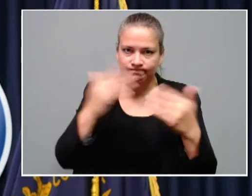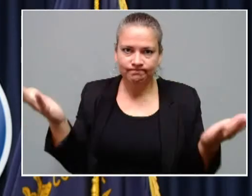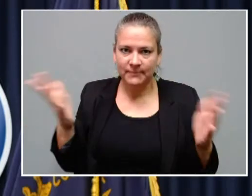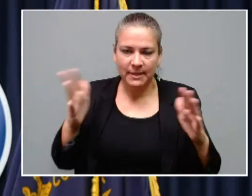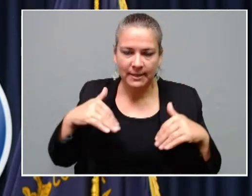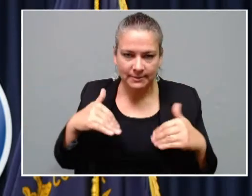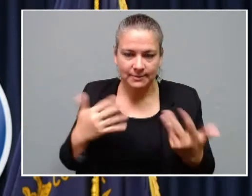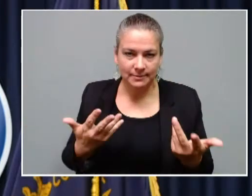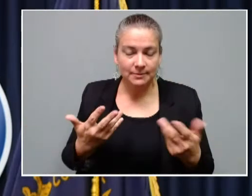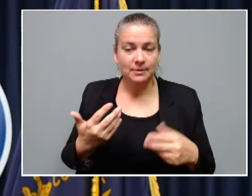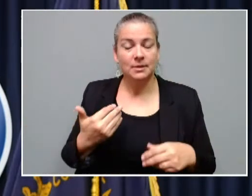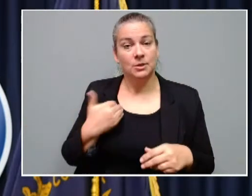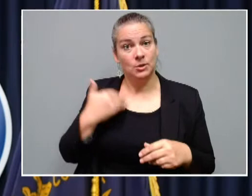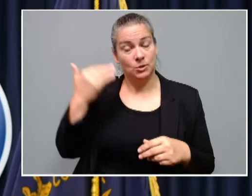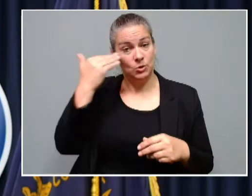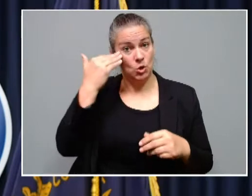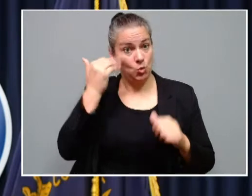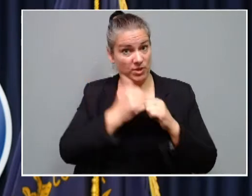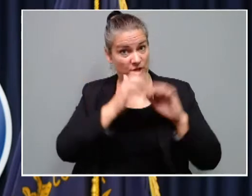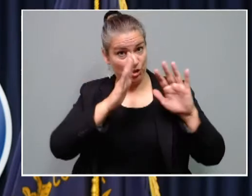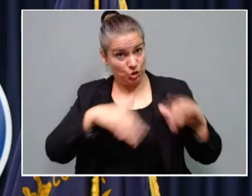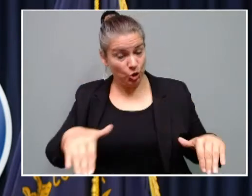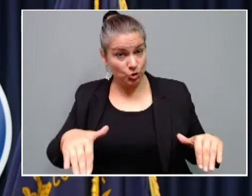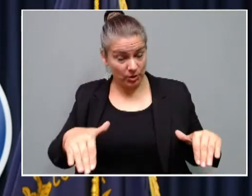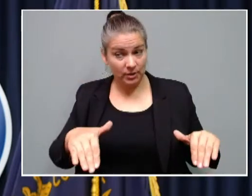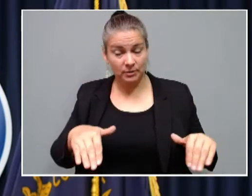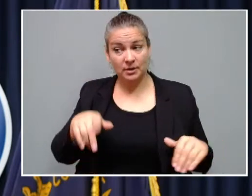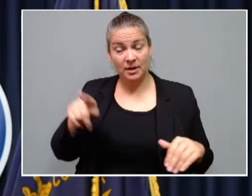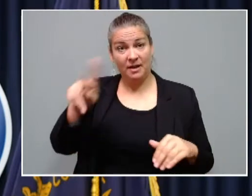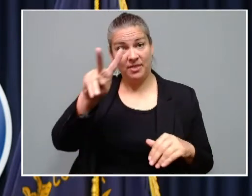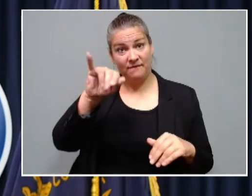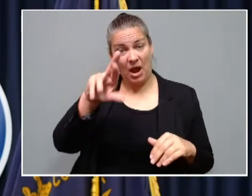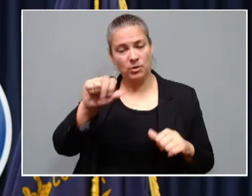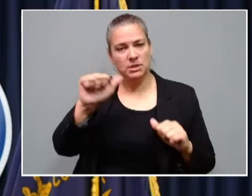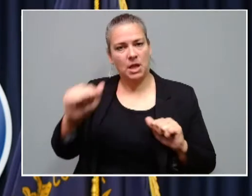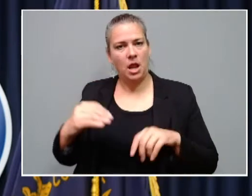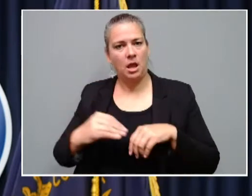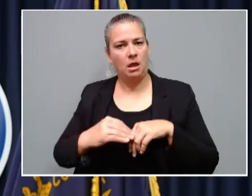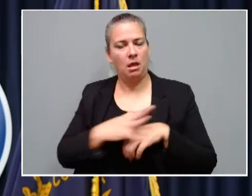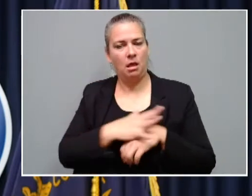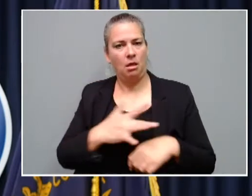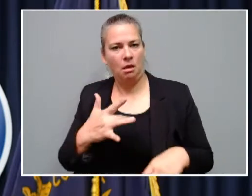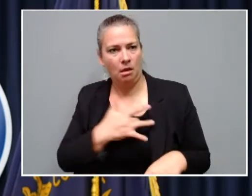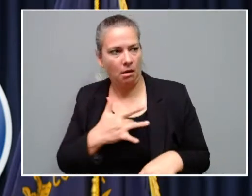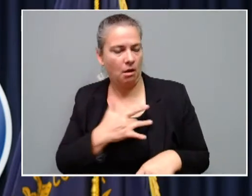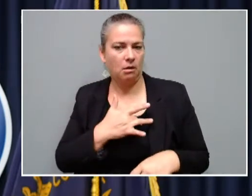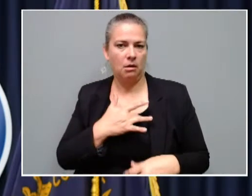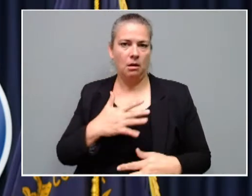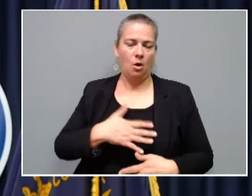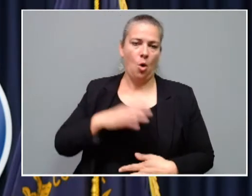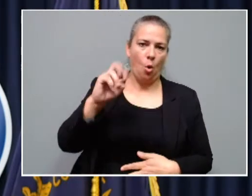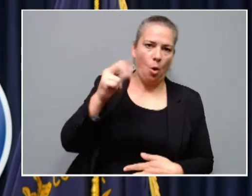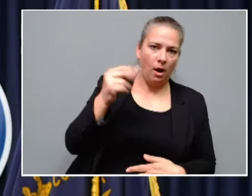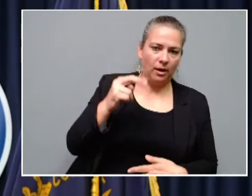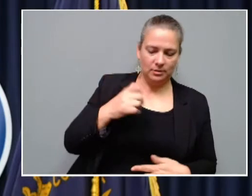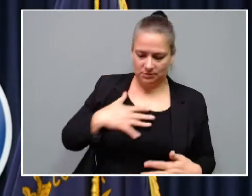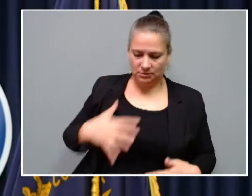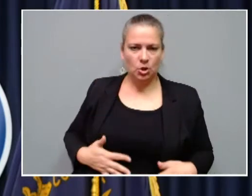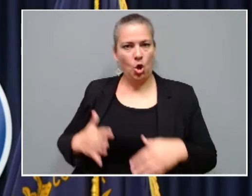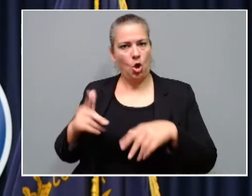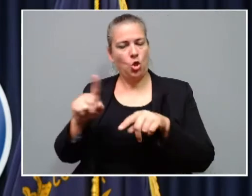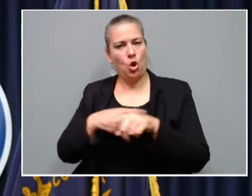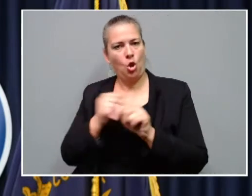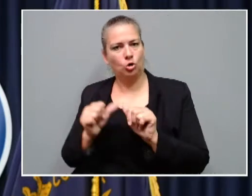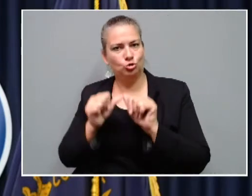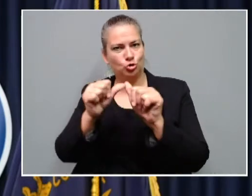we know that the virus can impact people's hearts and some of their other organs, is what are the long-term consequences of having it. So I think